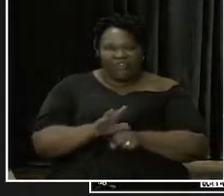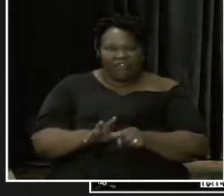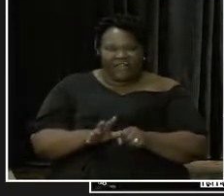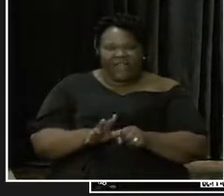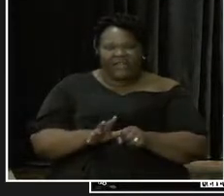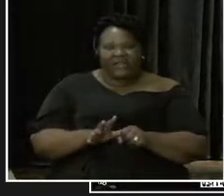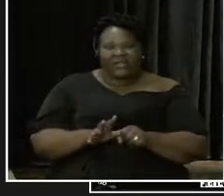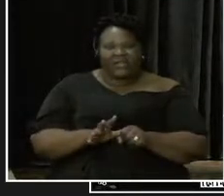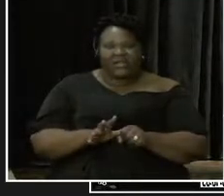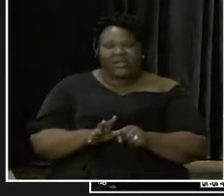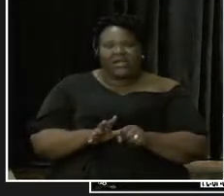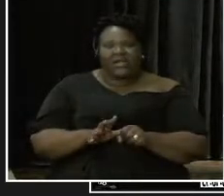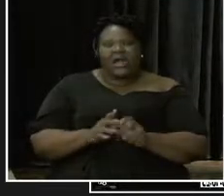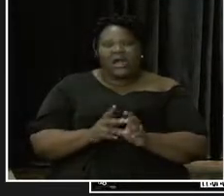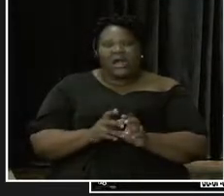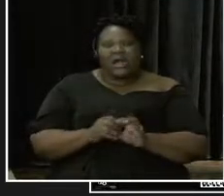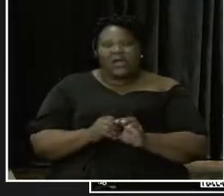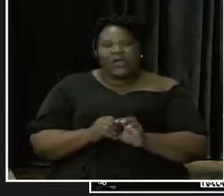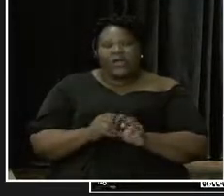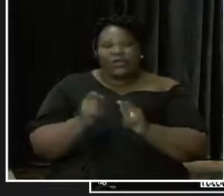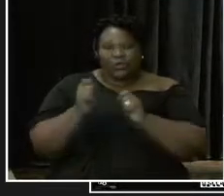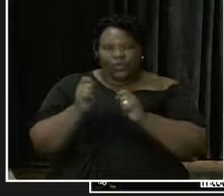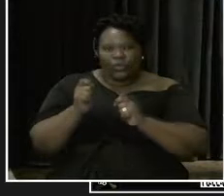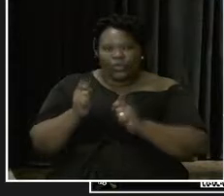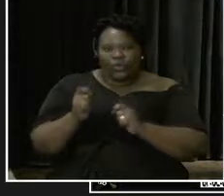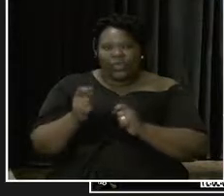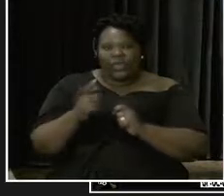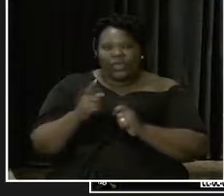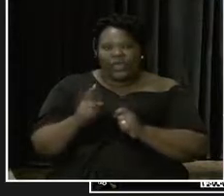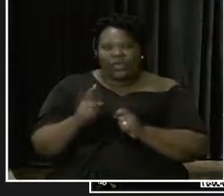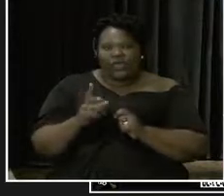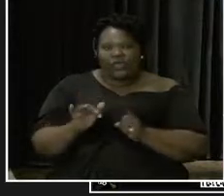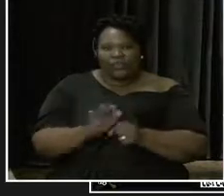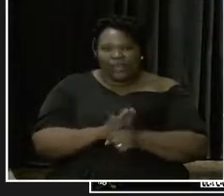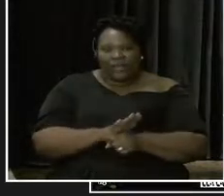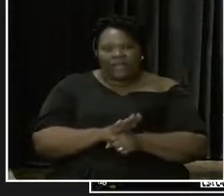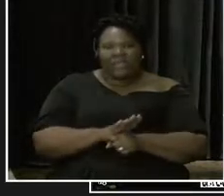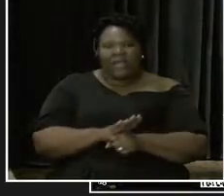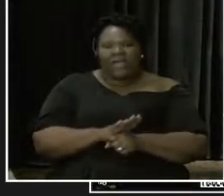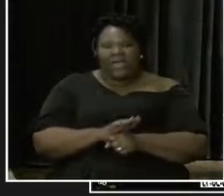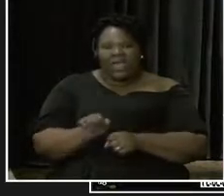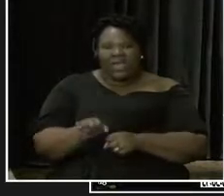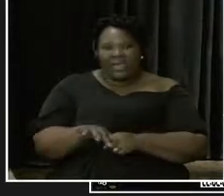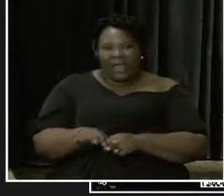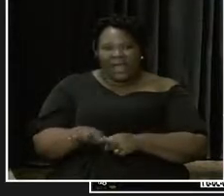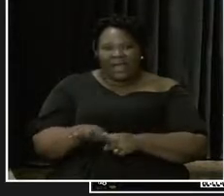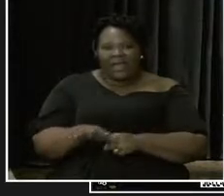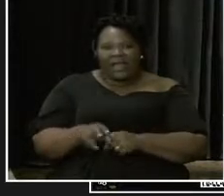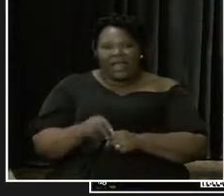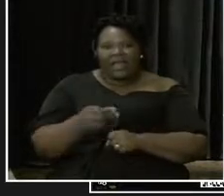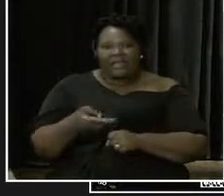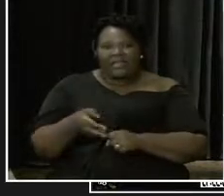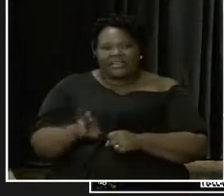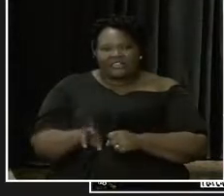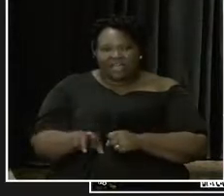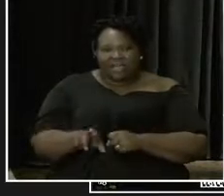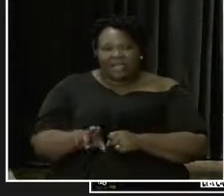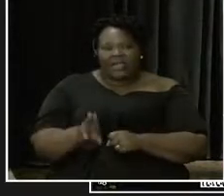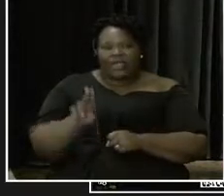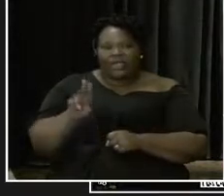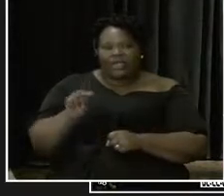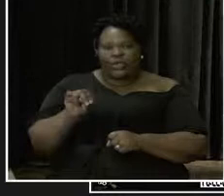unrest and the absolute need for finding savings for vacancies, human resources, and equipment, in critical units